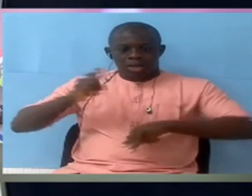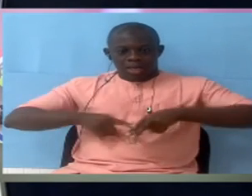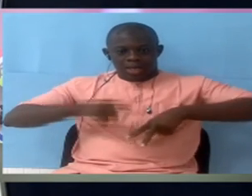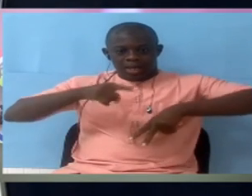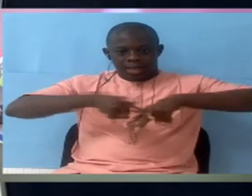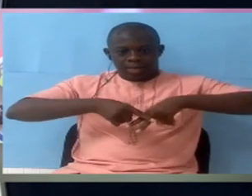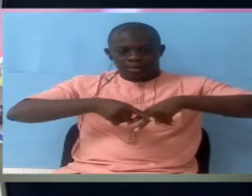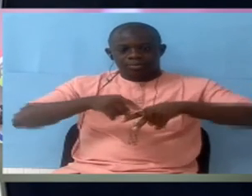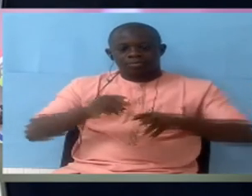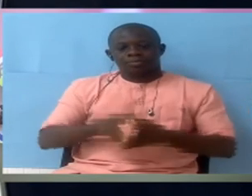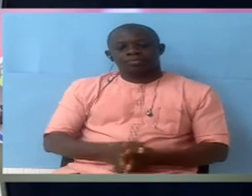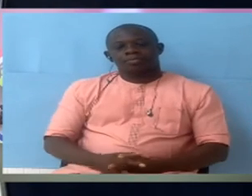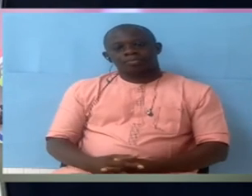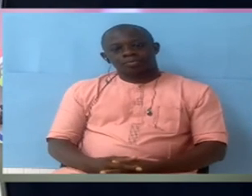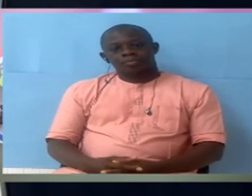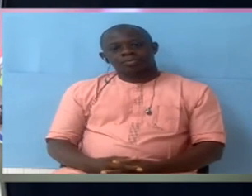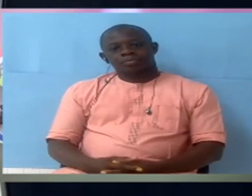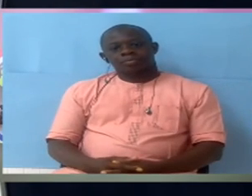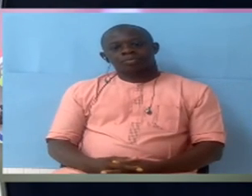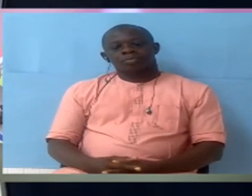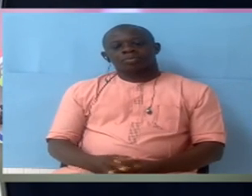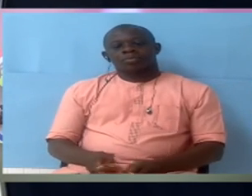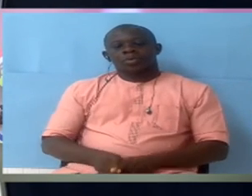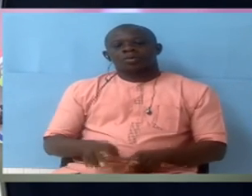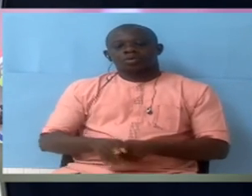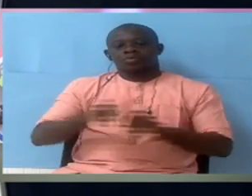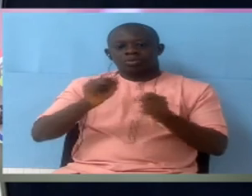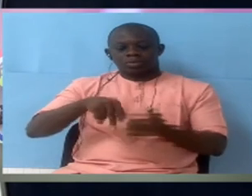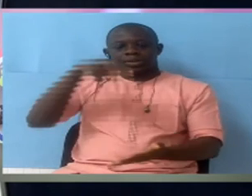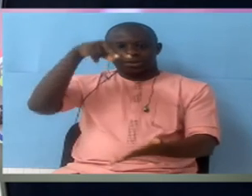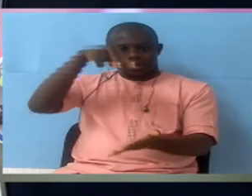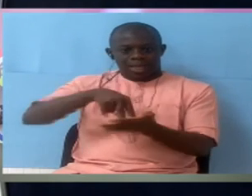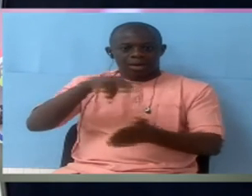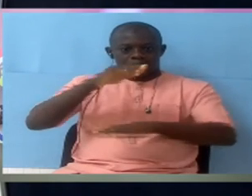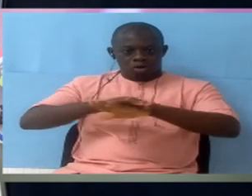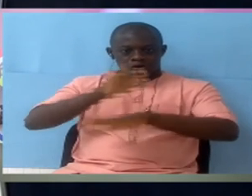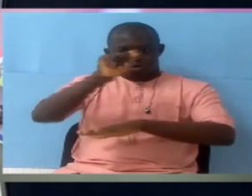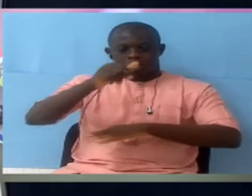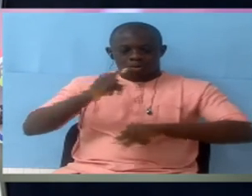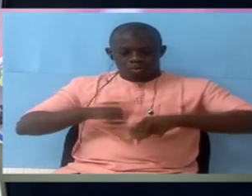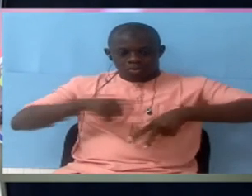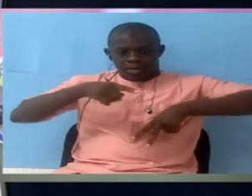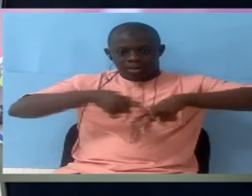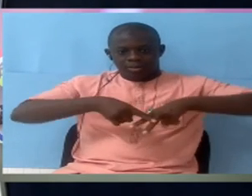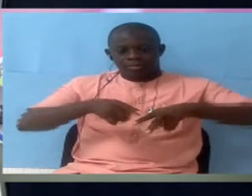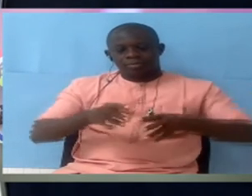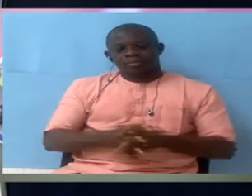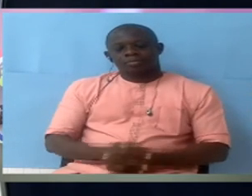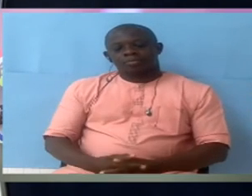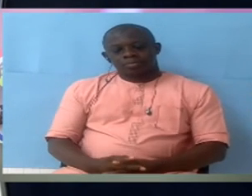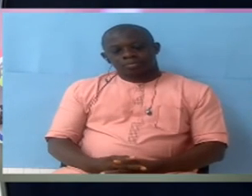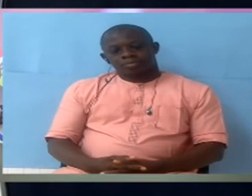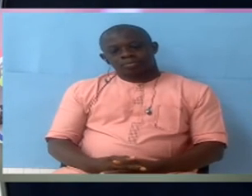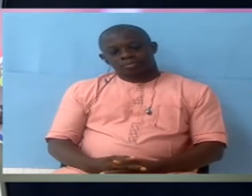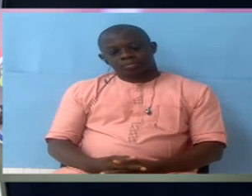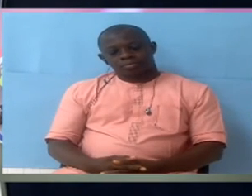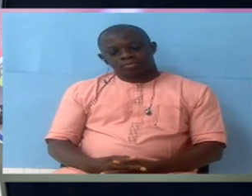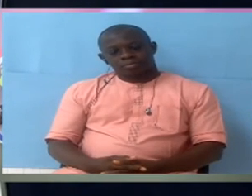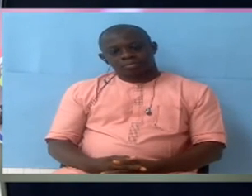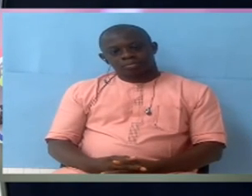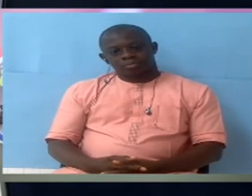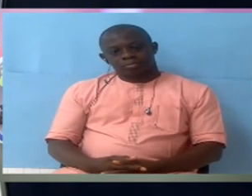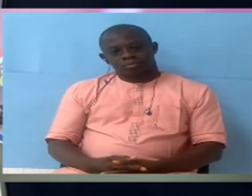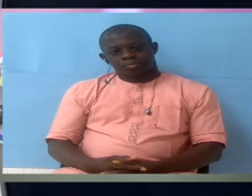taxawon ci sa tankay. Will stomp on your leg. Yes. Gaay dañ doon di jël seen dal yoyu di